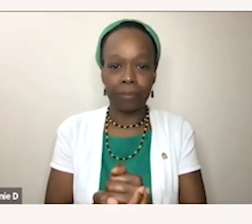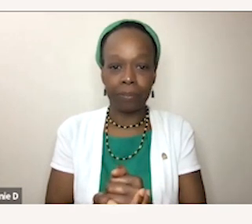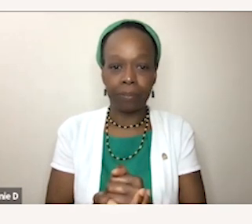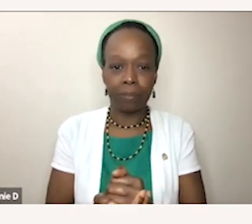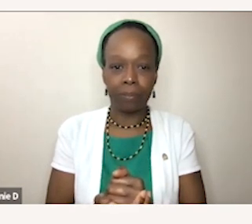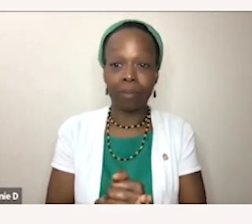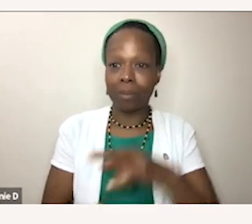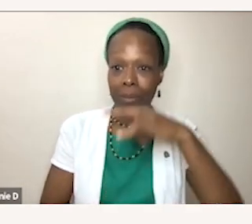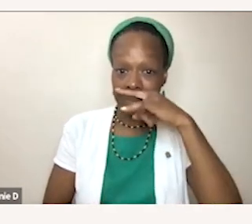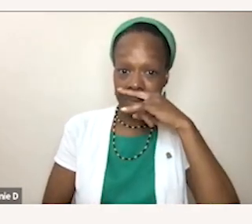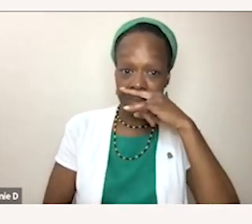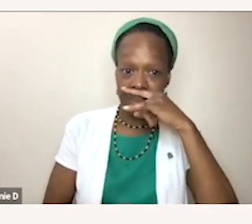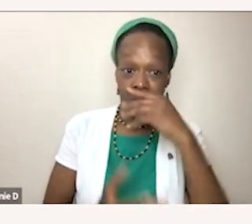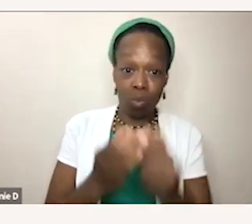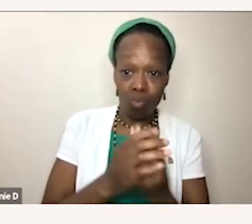Kids are growing.